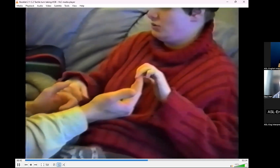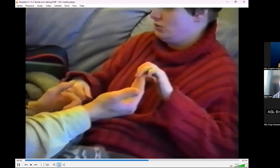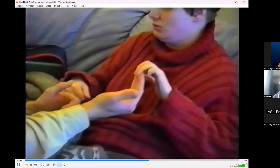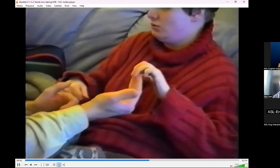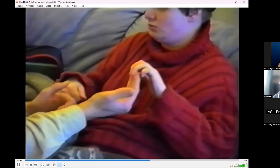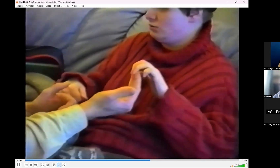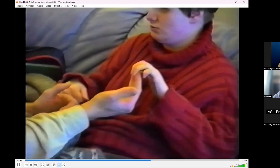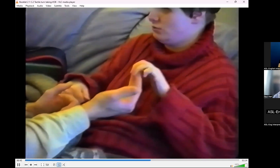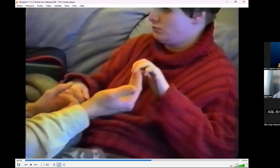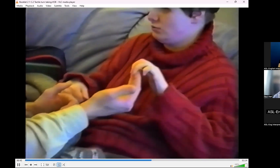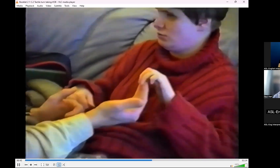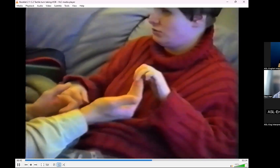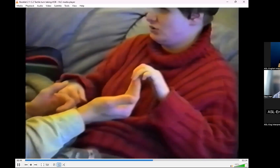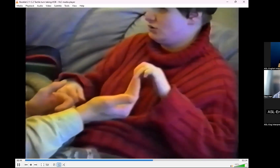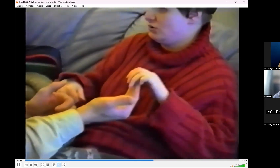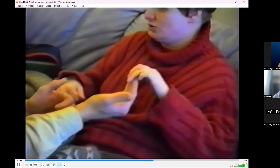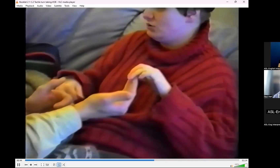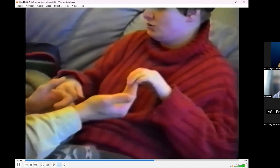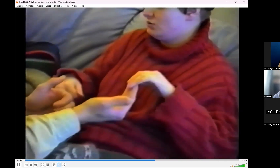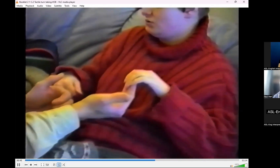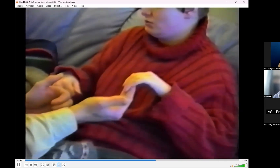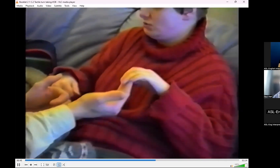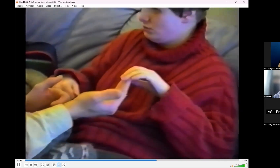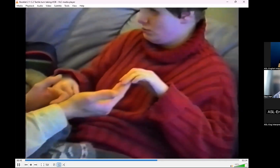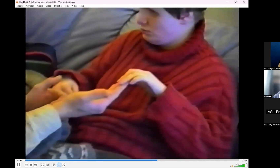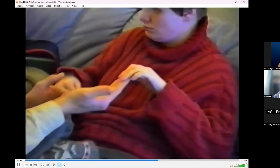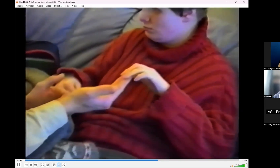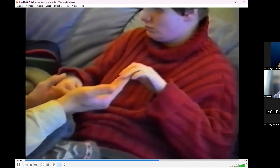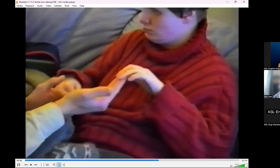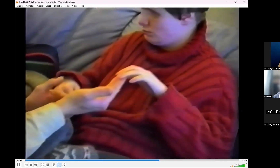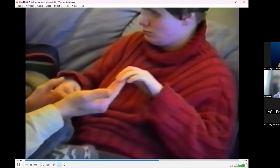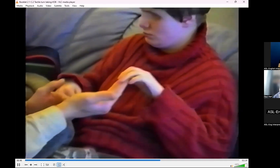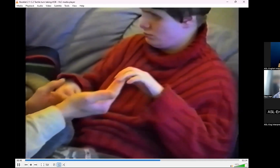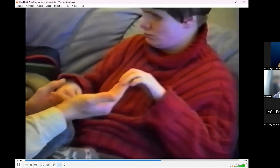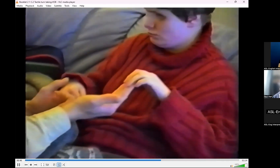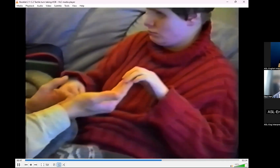Og sånn da på tuppene, ja. Akkurat. Ja, også sånn.